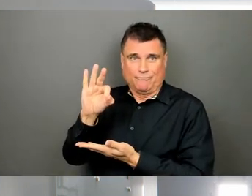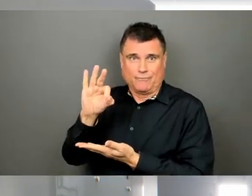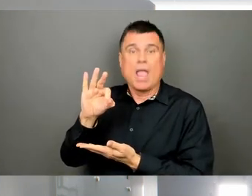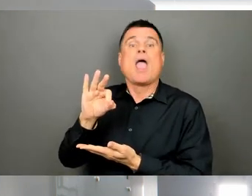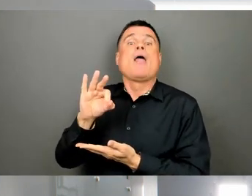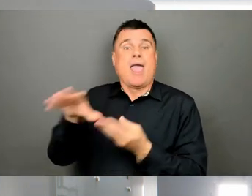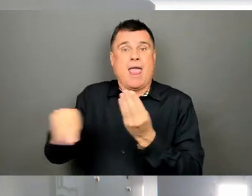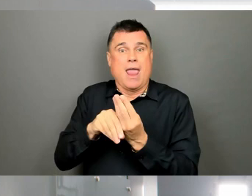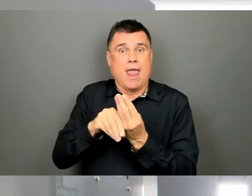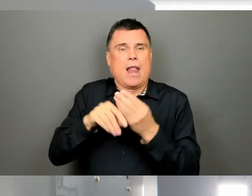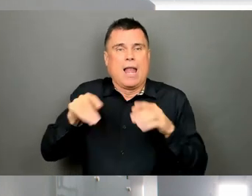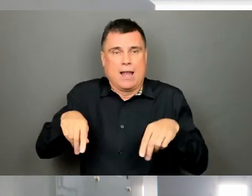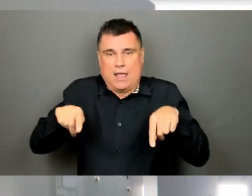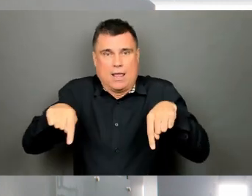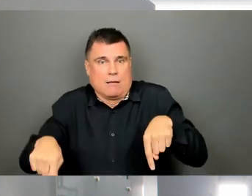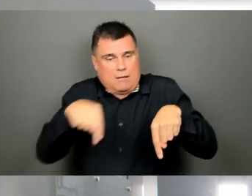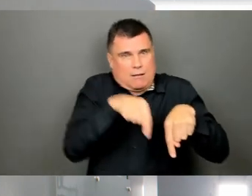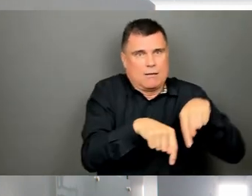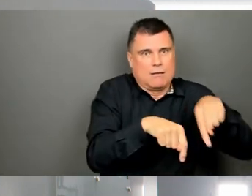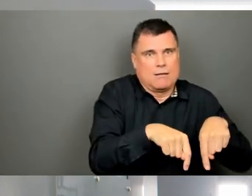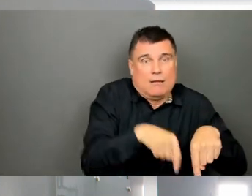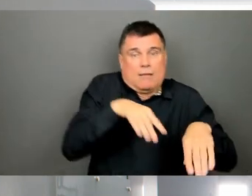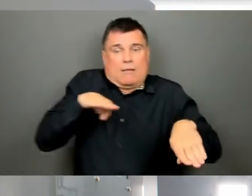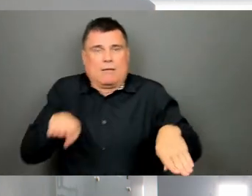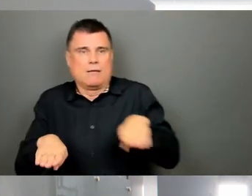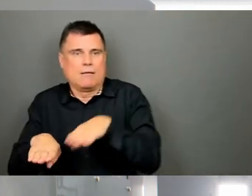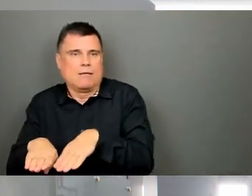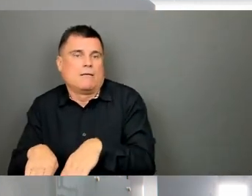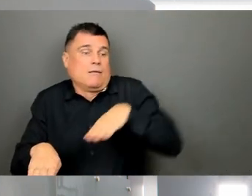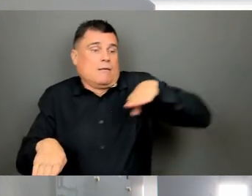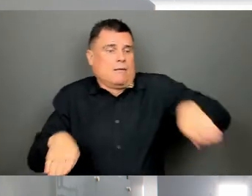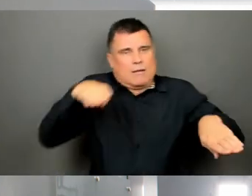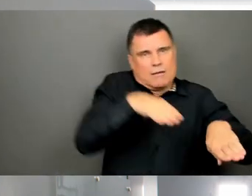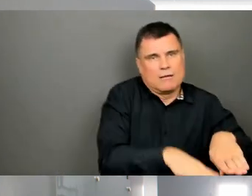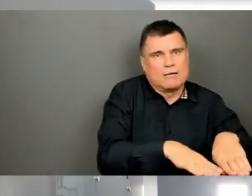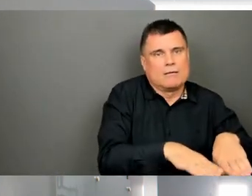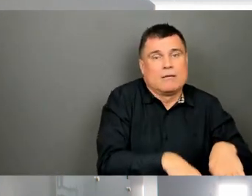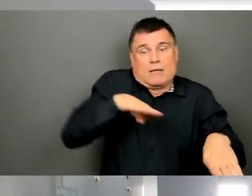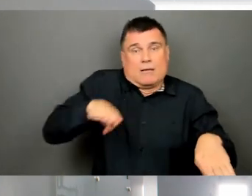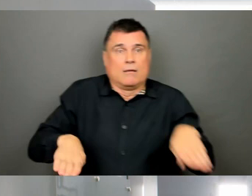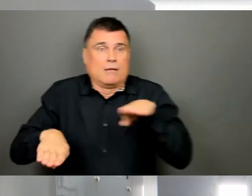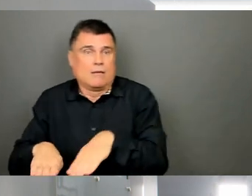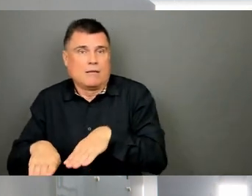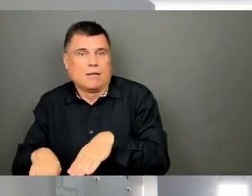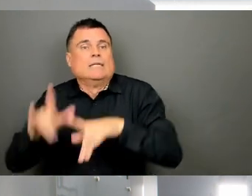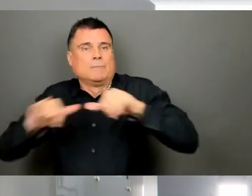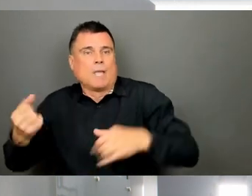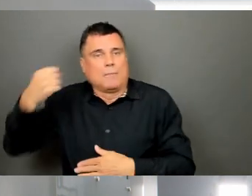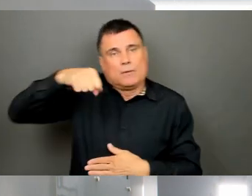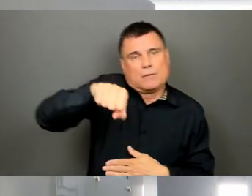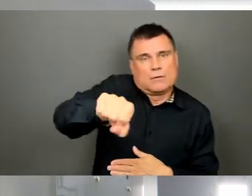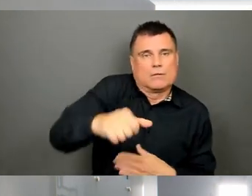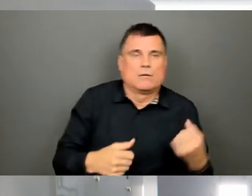4, 5, 6. Add in the legs. 1 and 2, 3 and 4, 5 and 6, 7 and